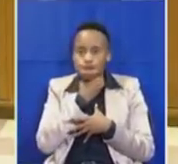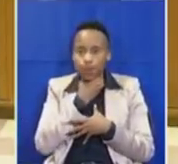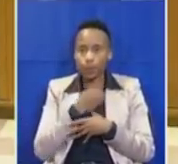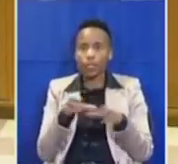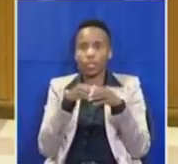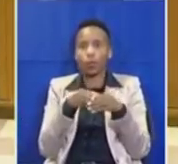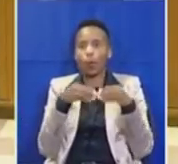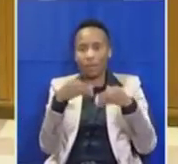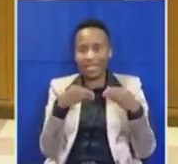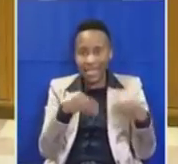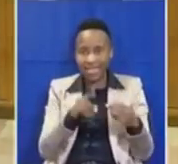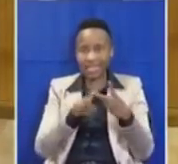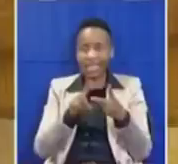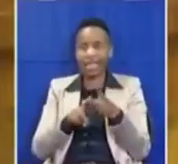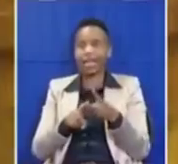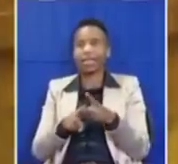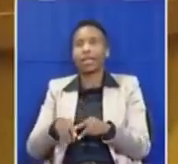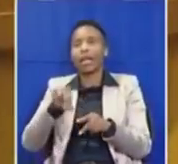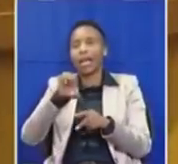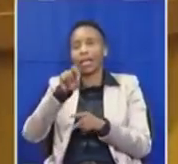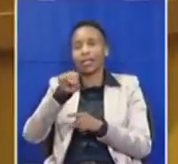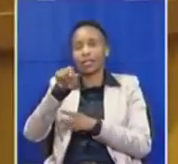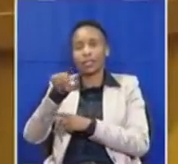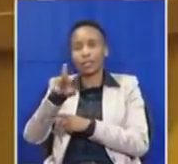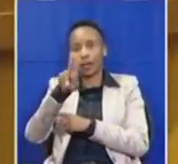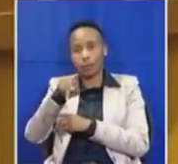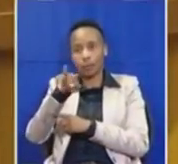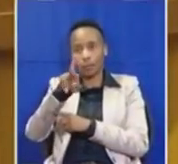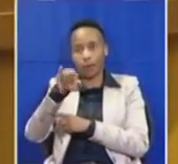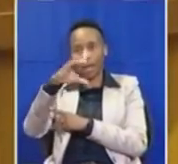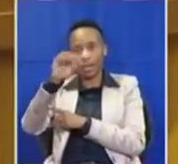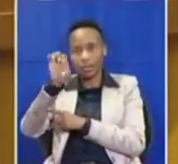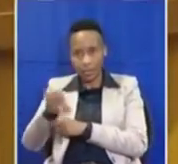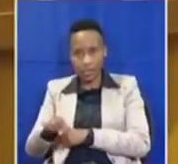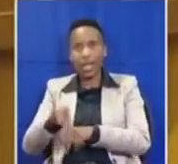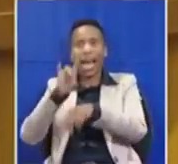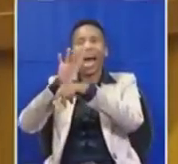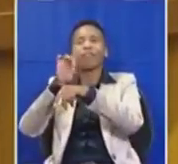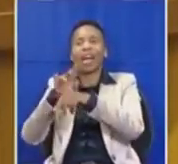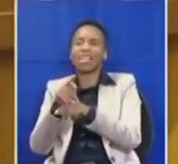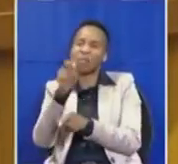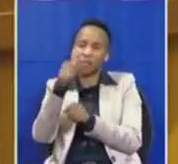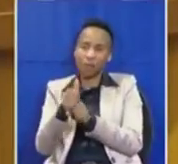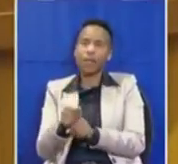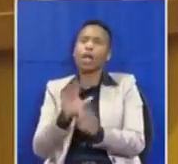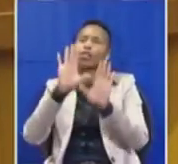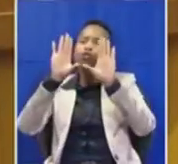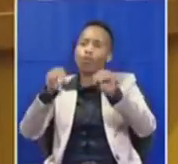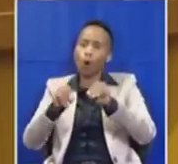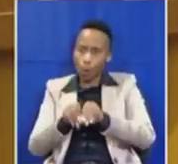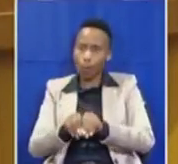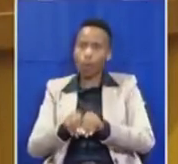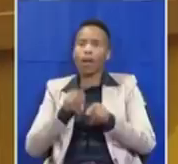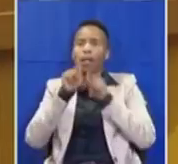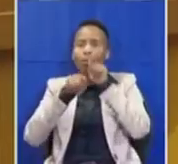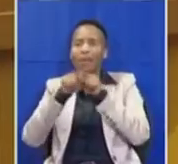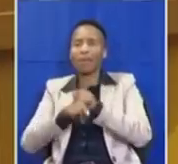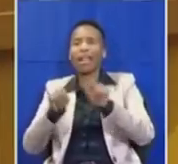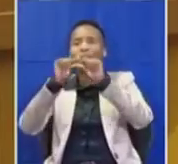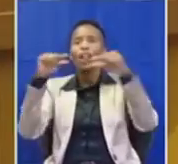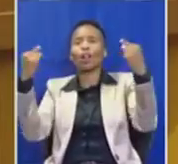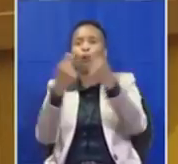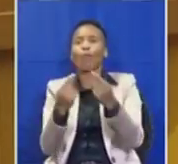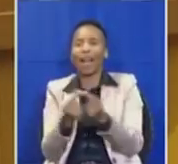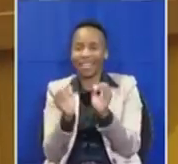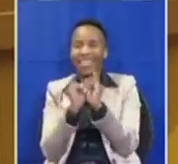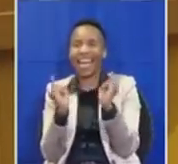businesses. Here are 2 pieces of advice. Stop blaming global financial crisis. That's from 10 years ago. And